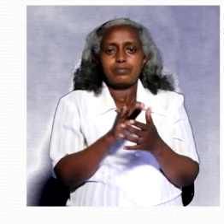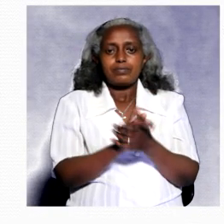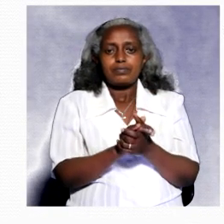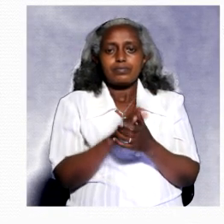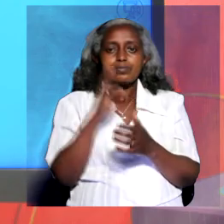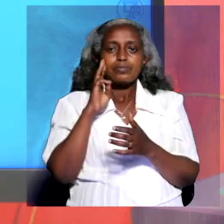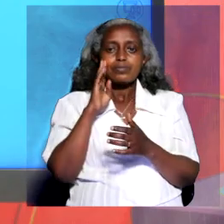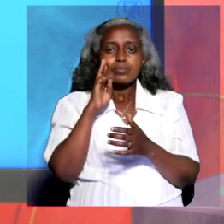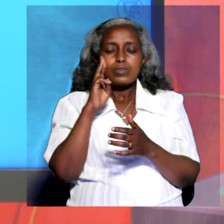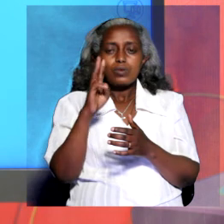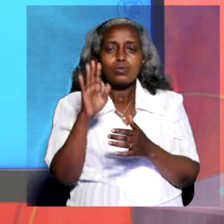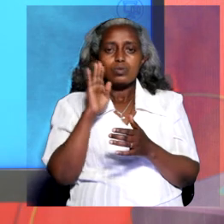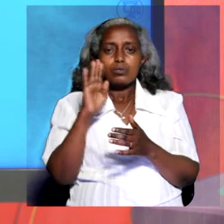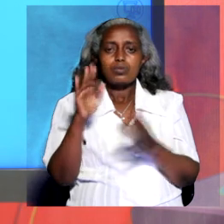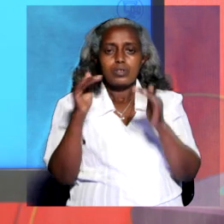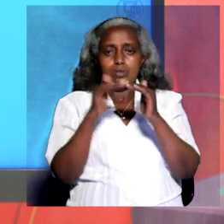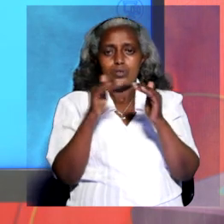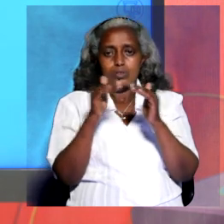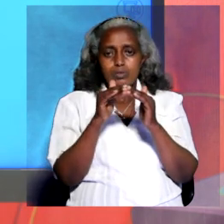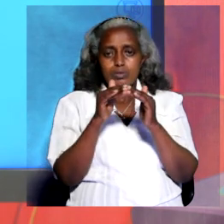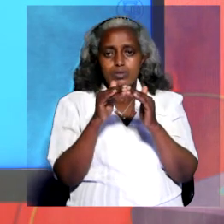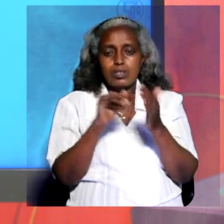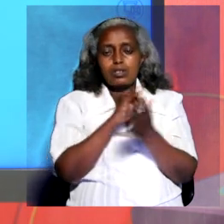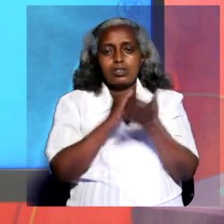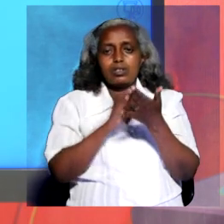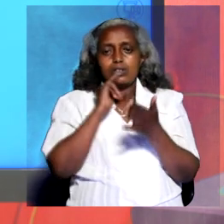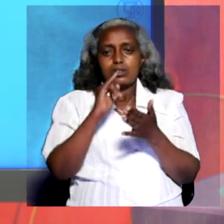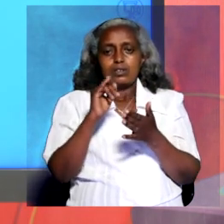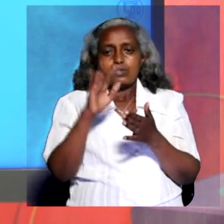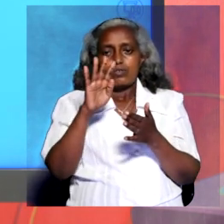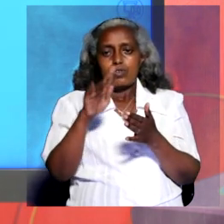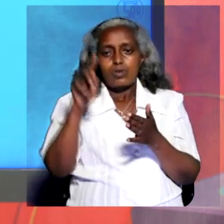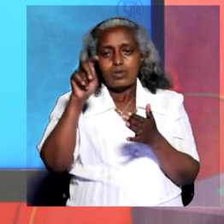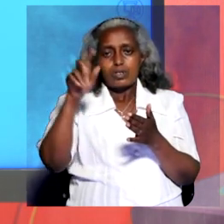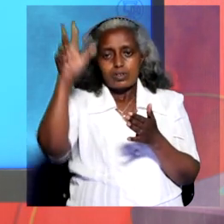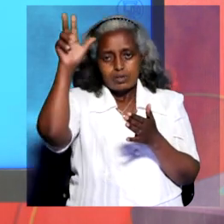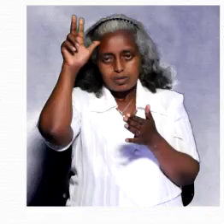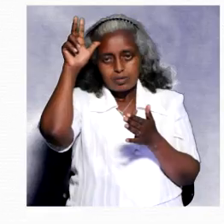will be equal to, it is 4x cubed